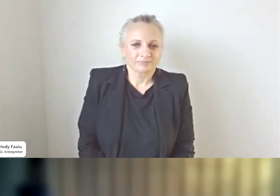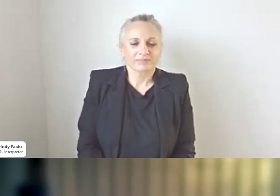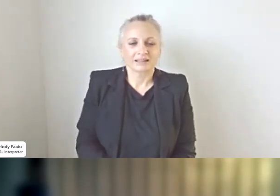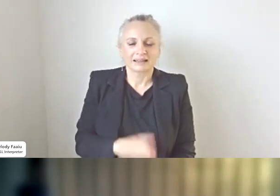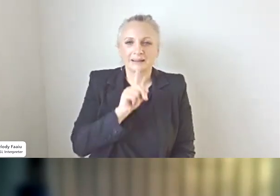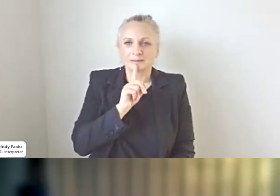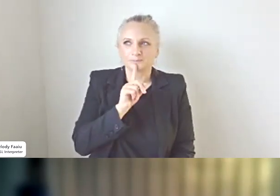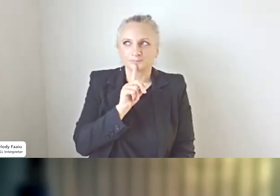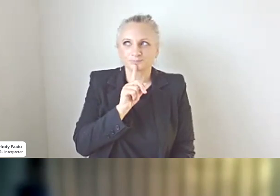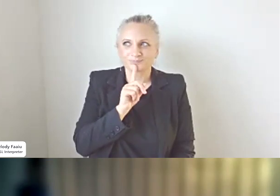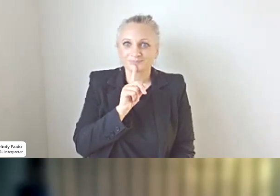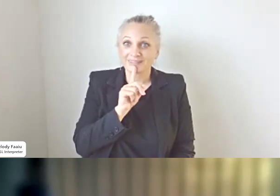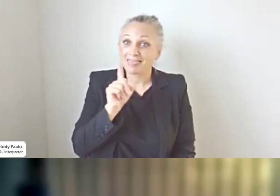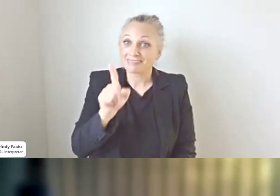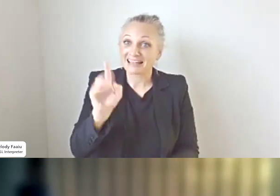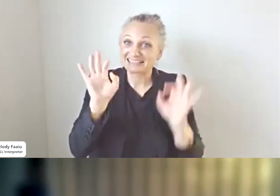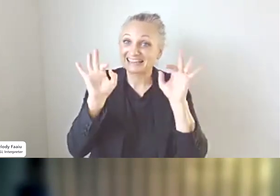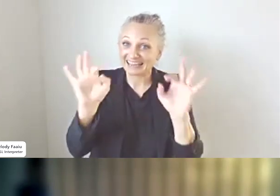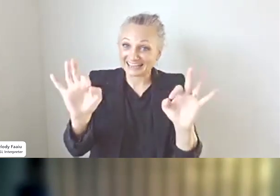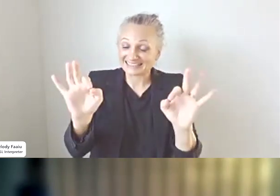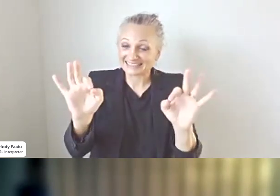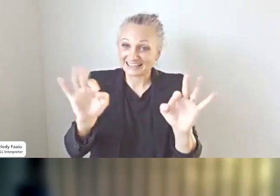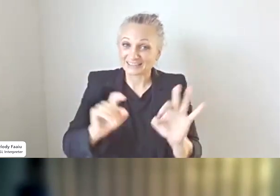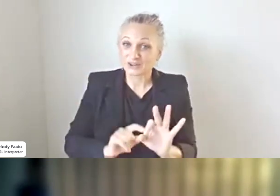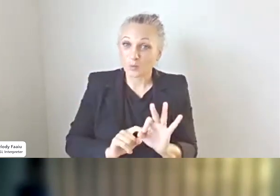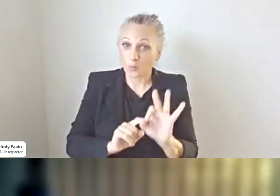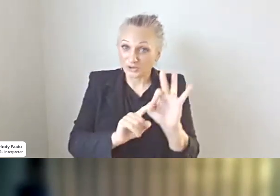Well, that's an excellent question.